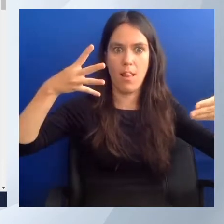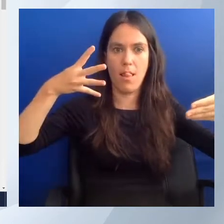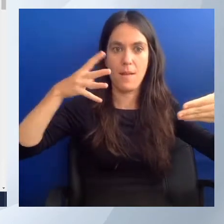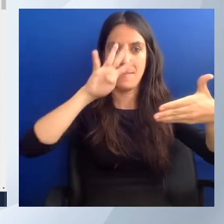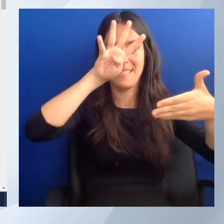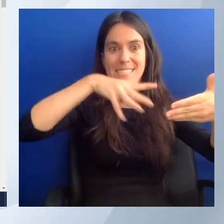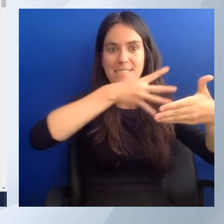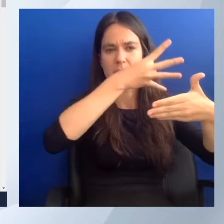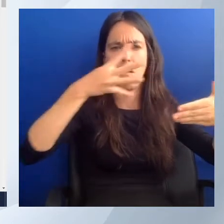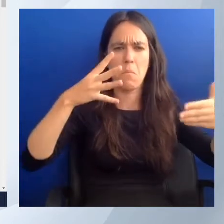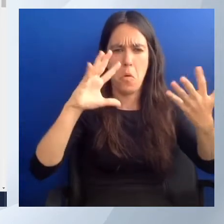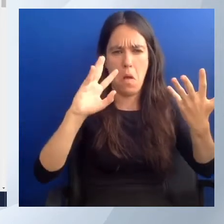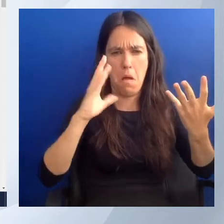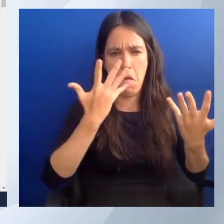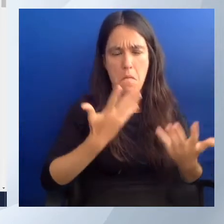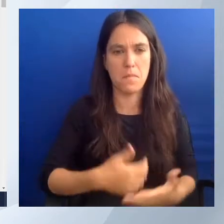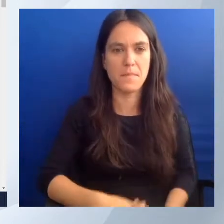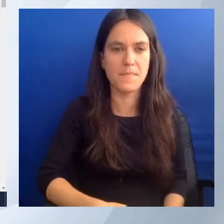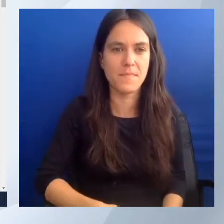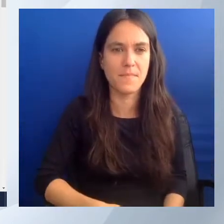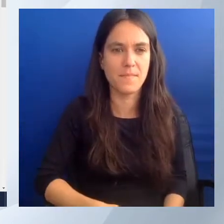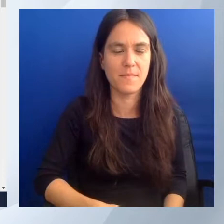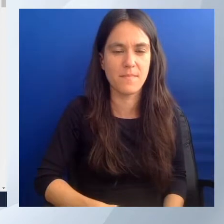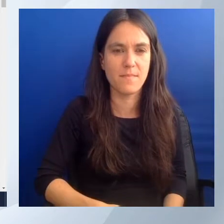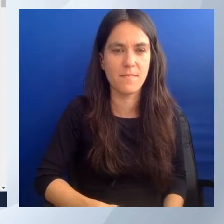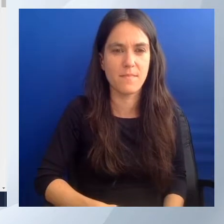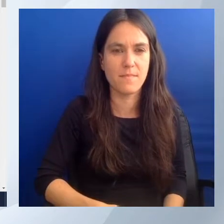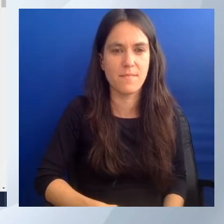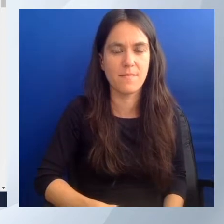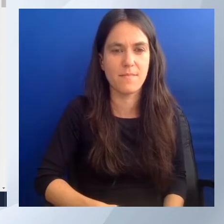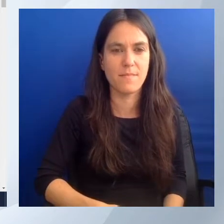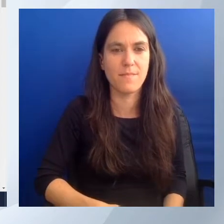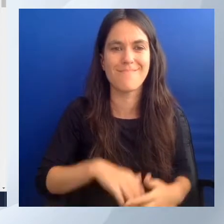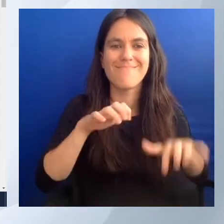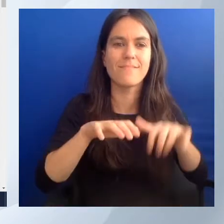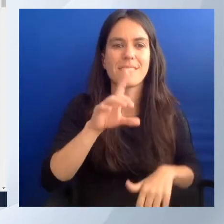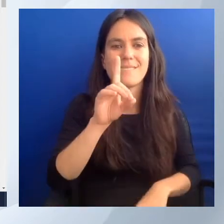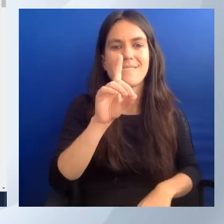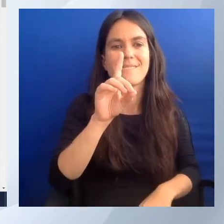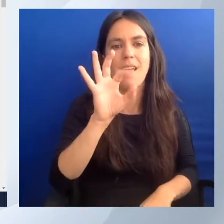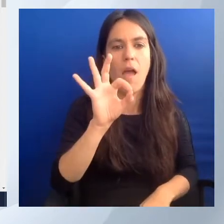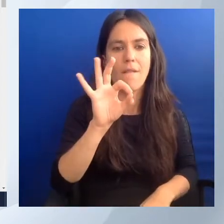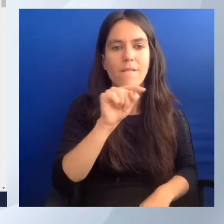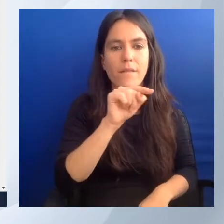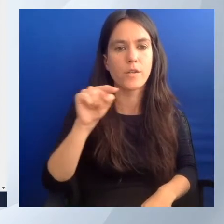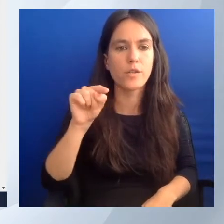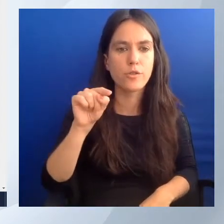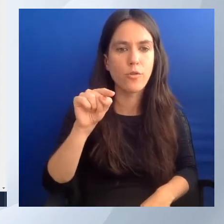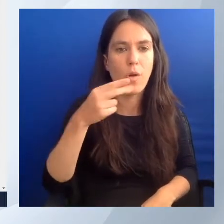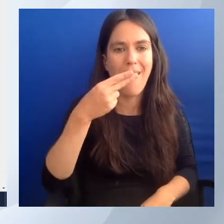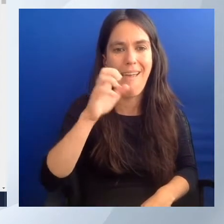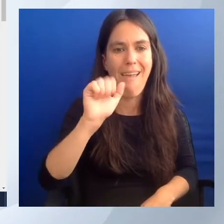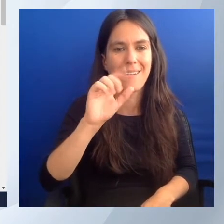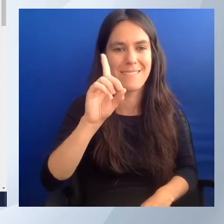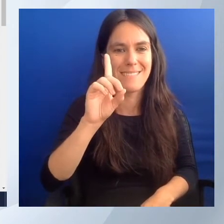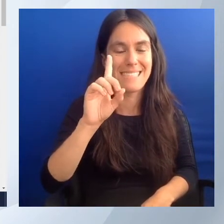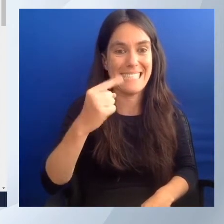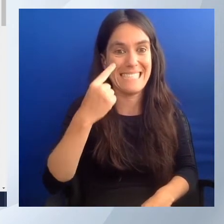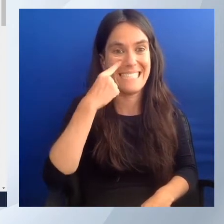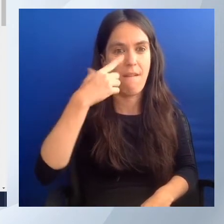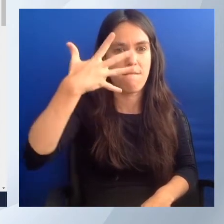looks like. So I can say df.head, and it will give me the first 5 rows of